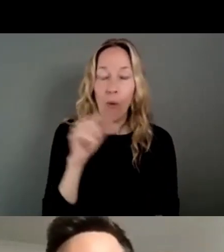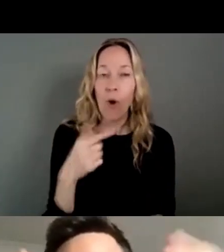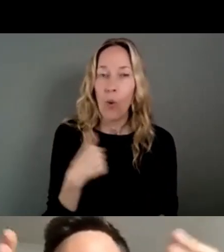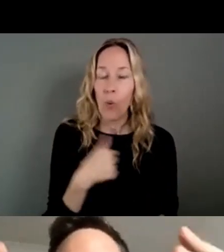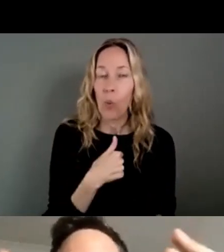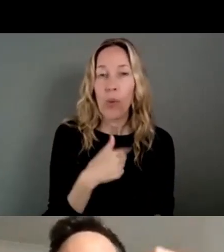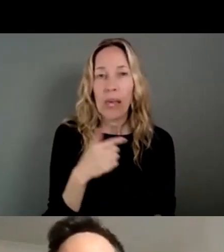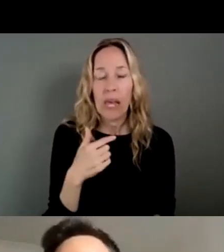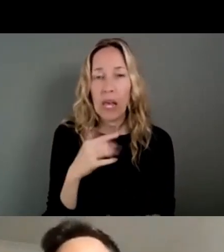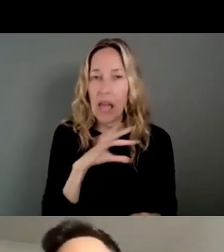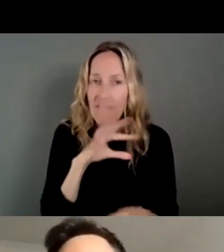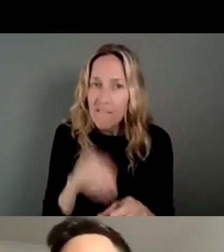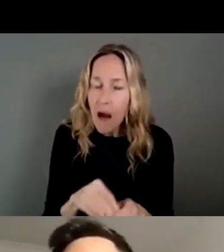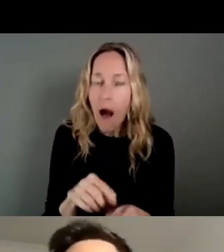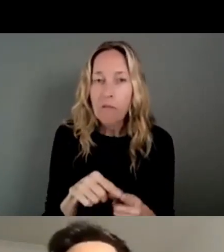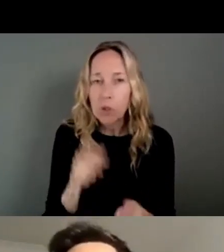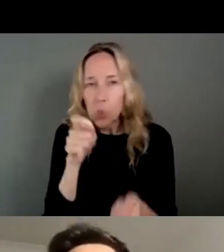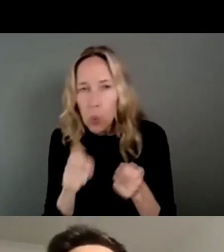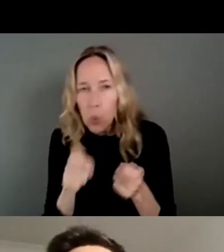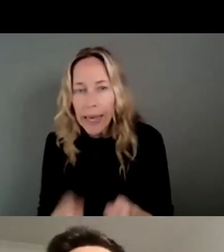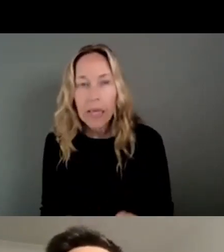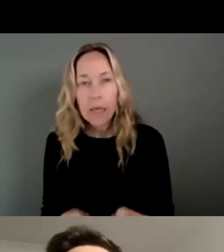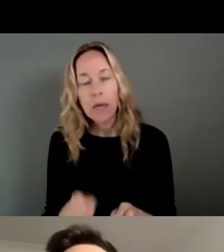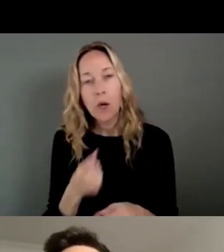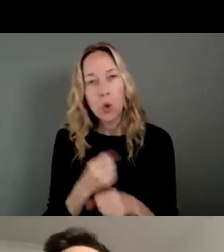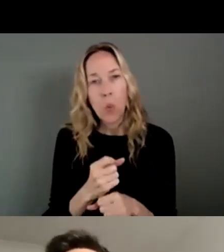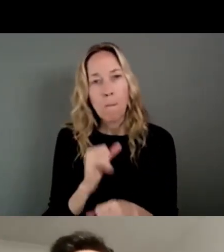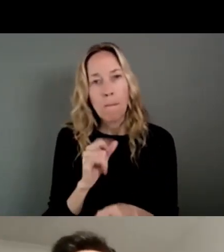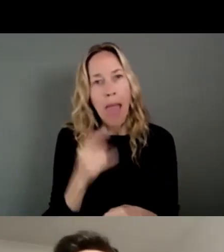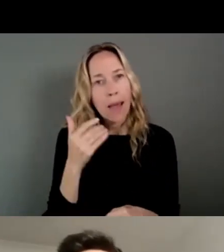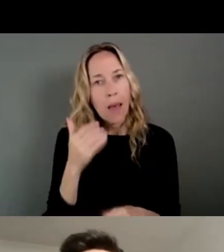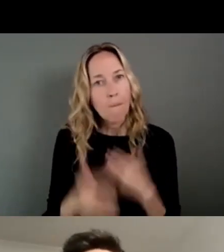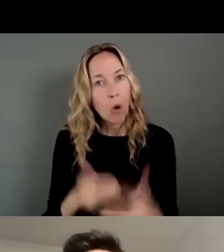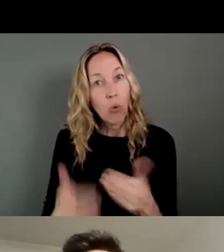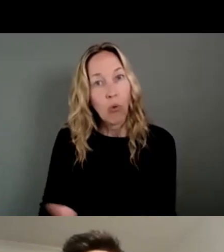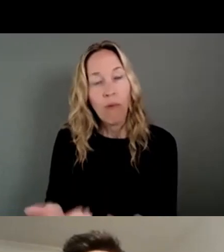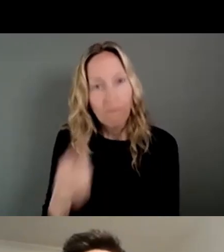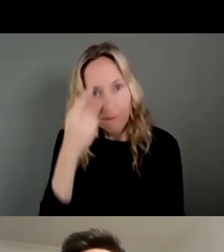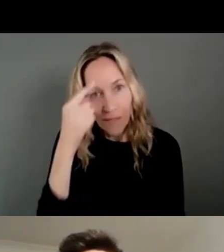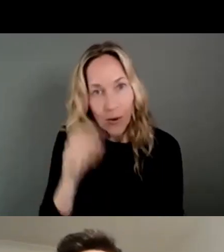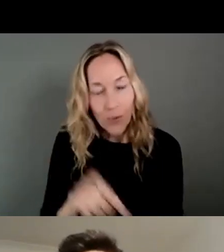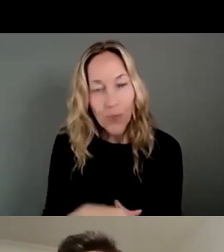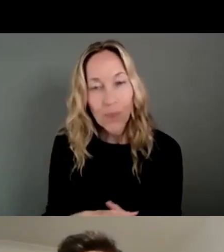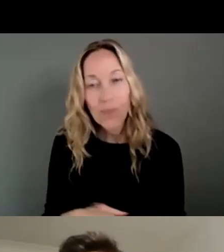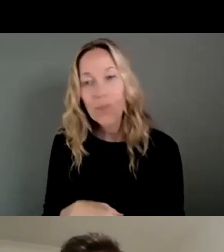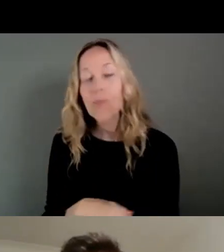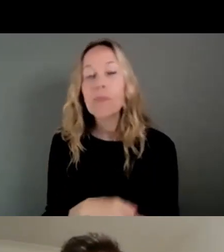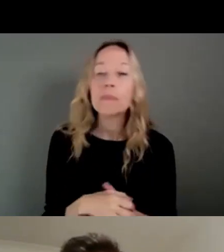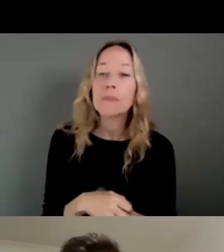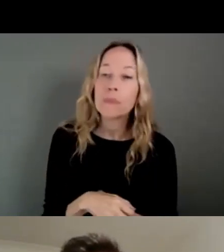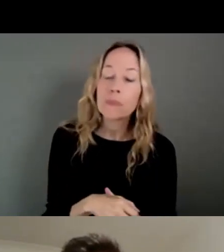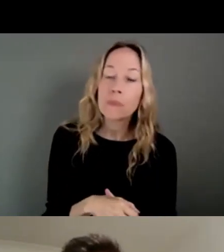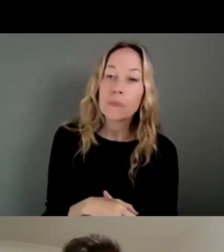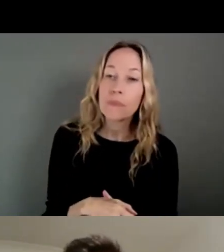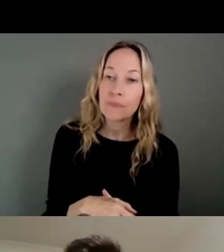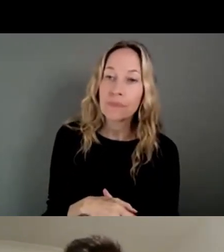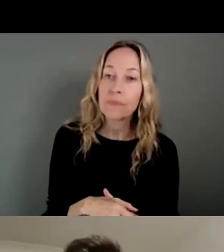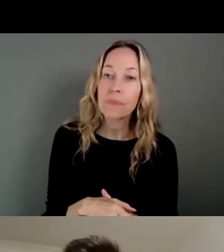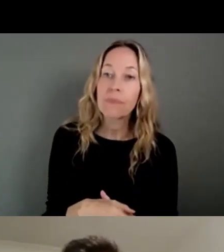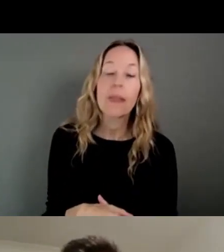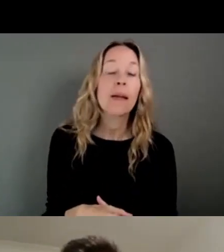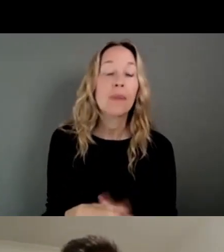it move, right? That's right. Go ahead. I'm Sir. wondering if we can open the floor up to